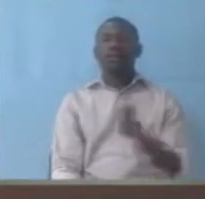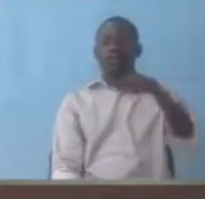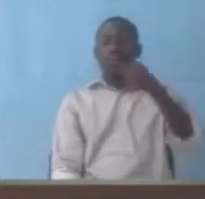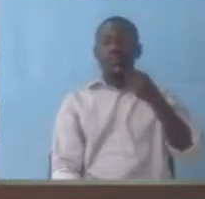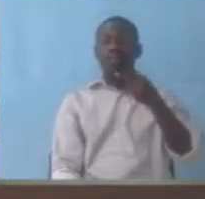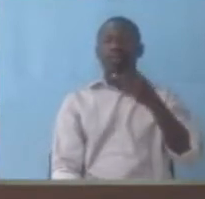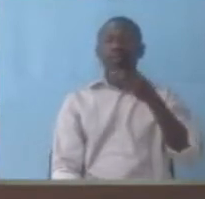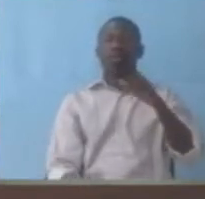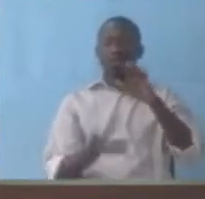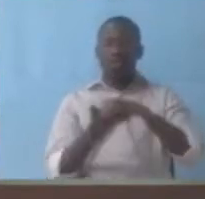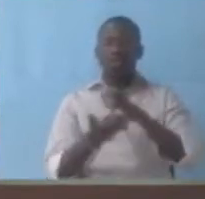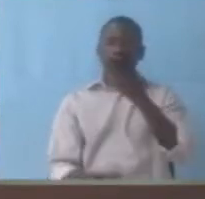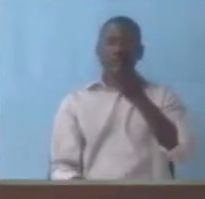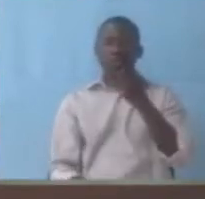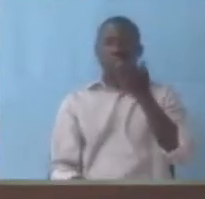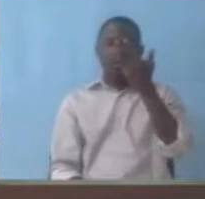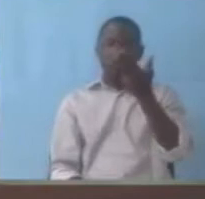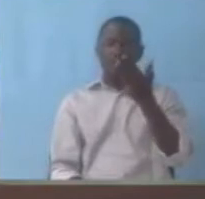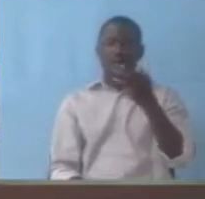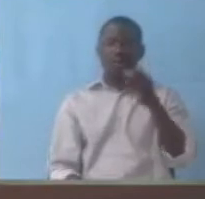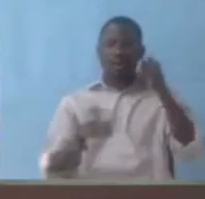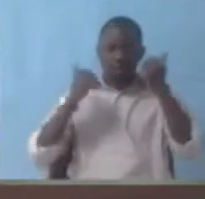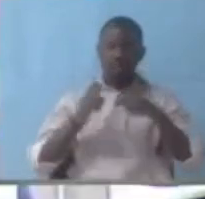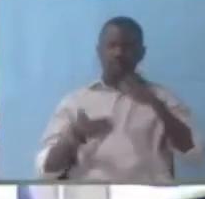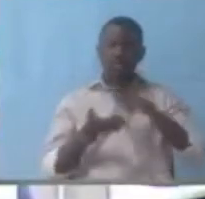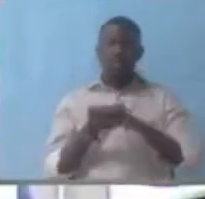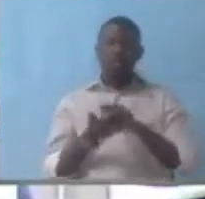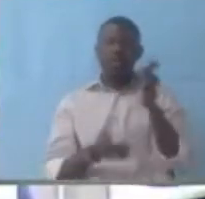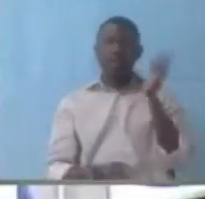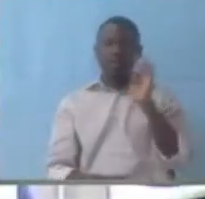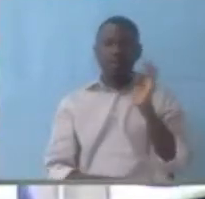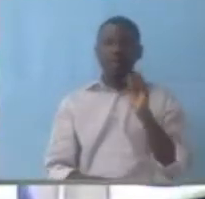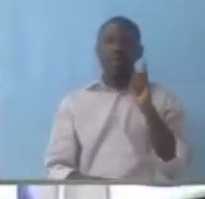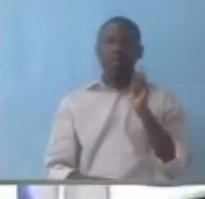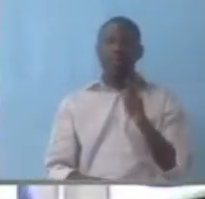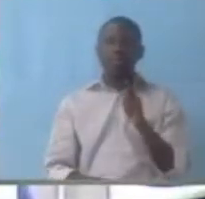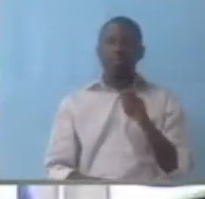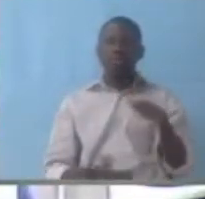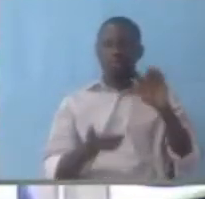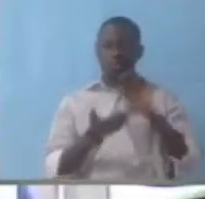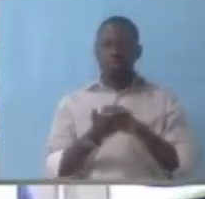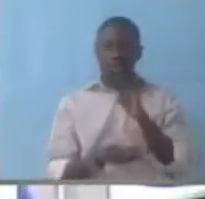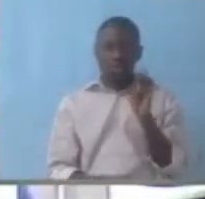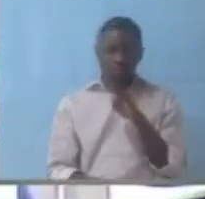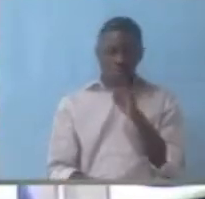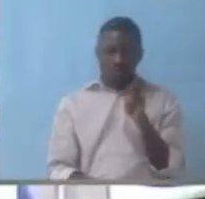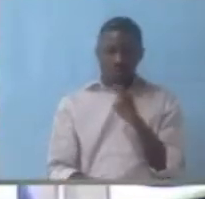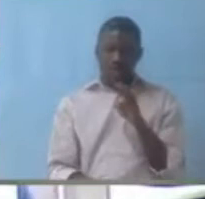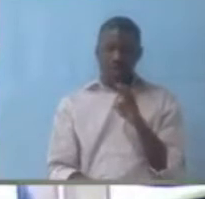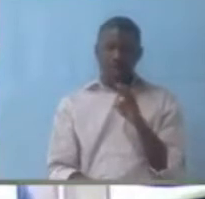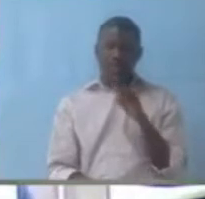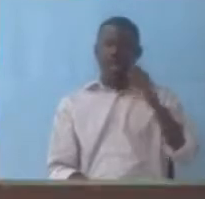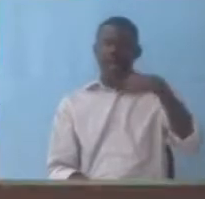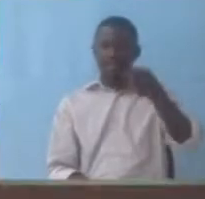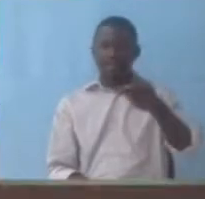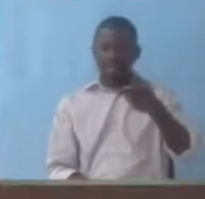the 29th was on a Friday. On the Monday karotil muanin kononto benta jumole febril nata bitum telengo membula tawnoma.